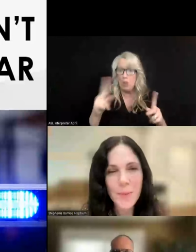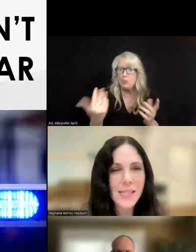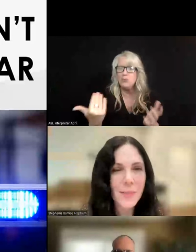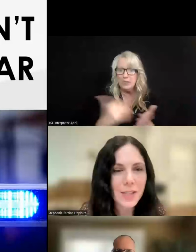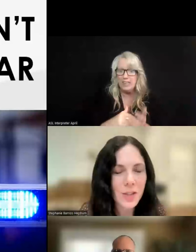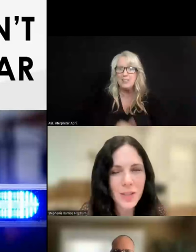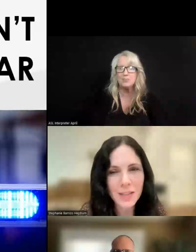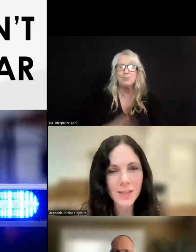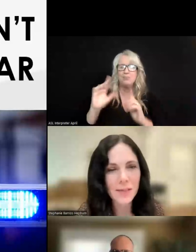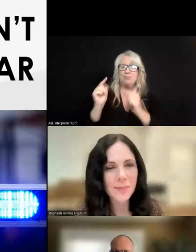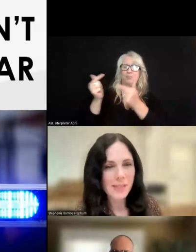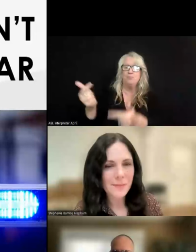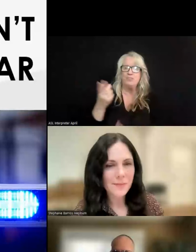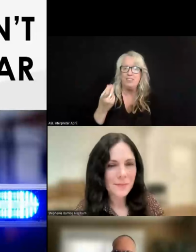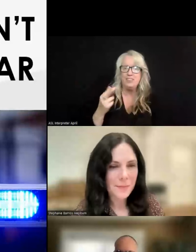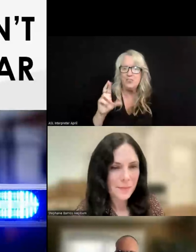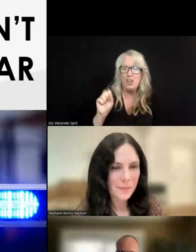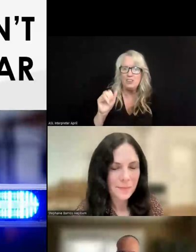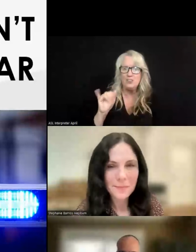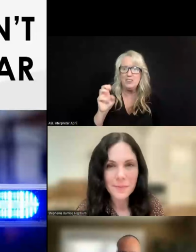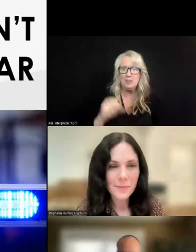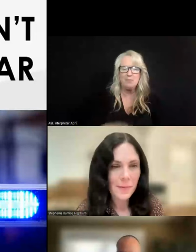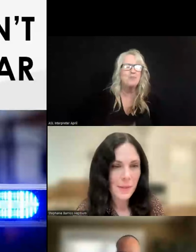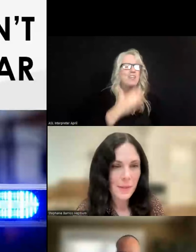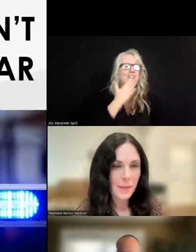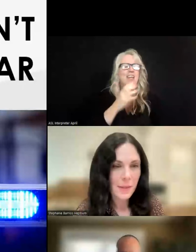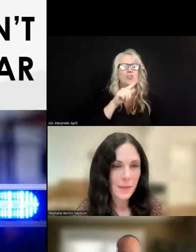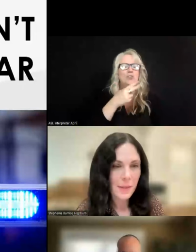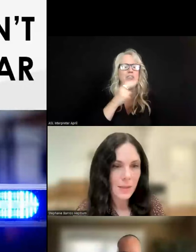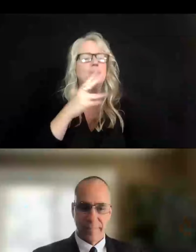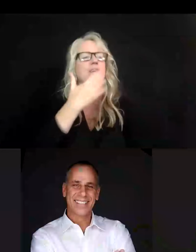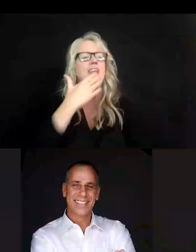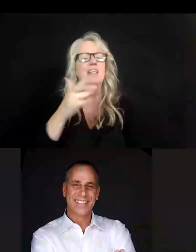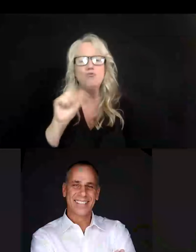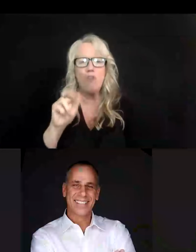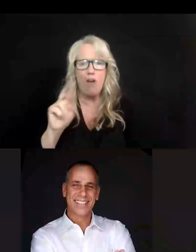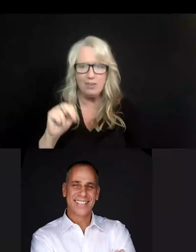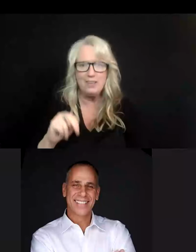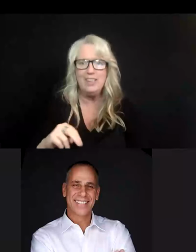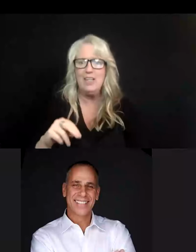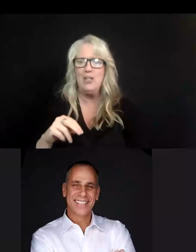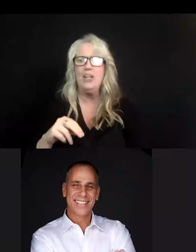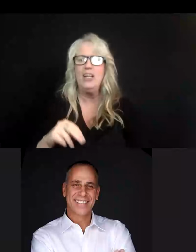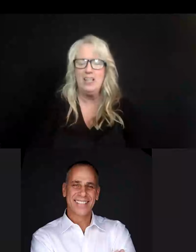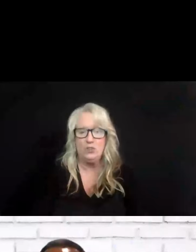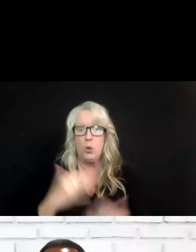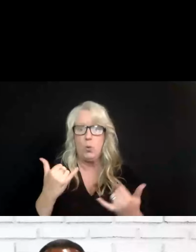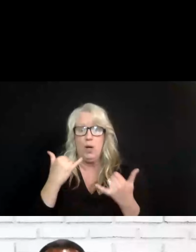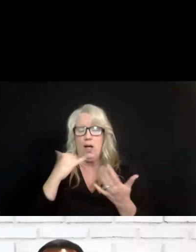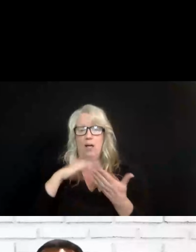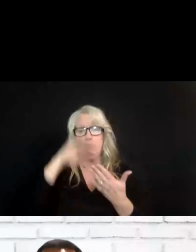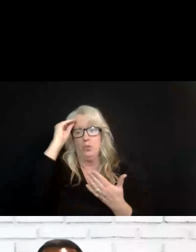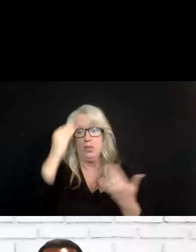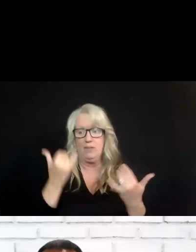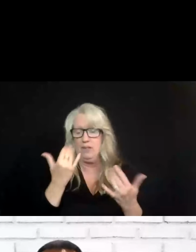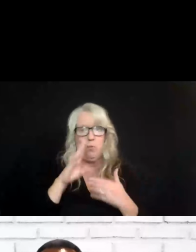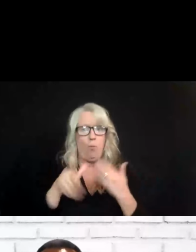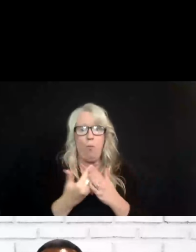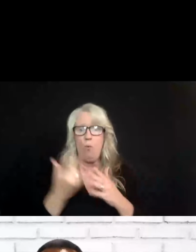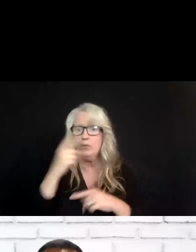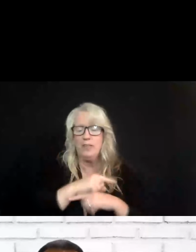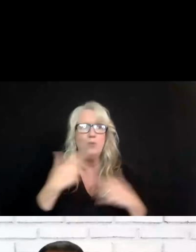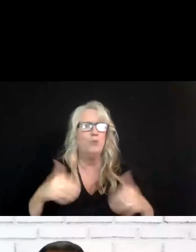I'll pass it back to you, Dr. Sims. Well, thank you, Stephanie, and thank you, Ron. And what I'm taking away from this, and this whole day, I've just been so